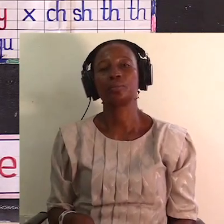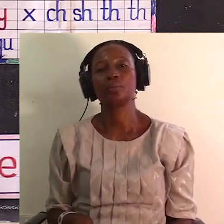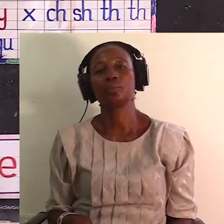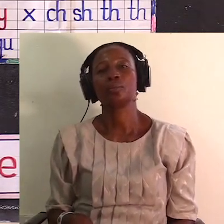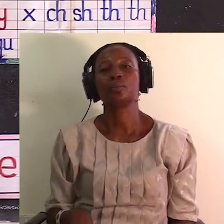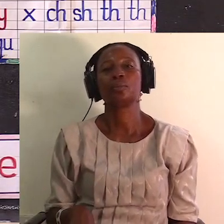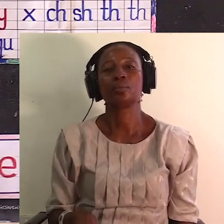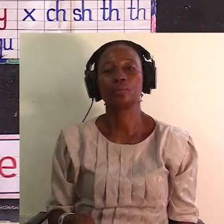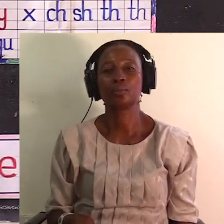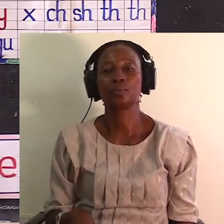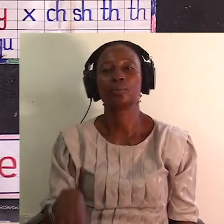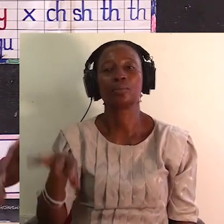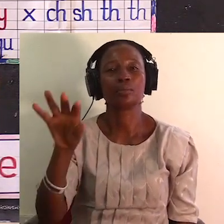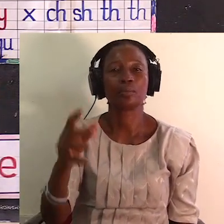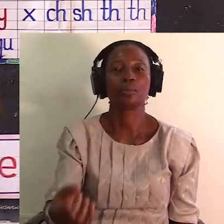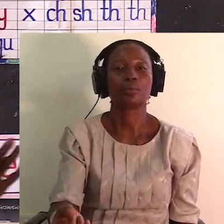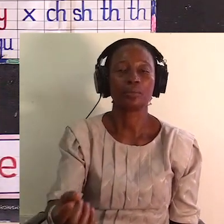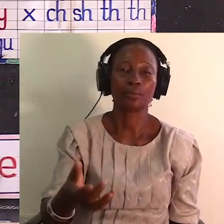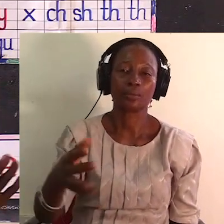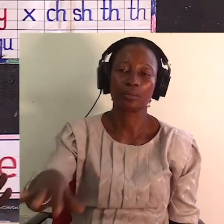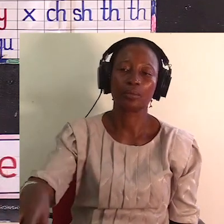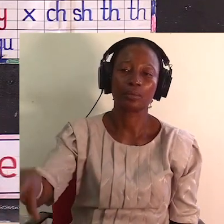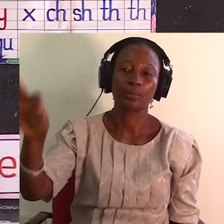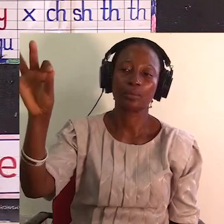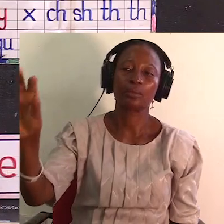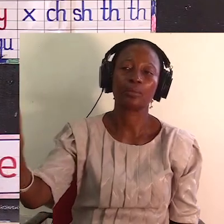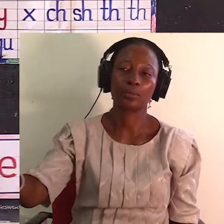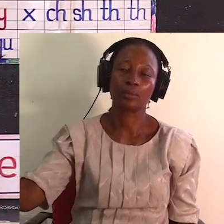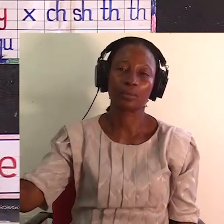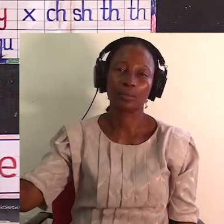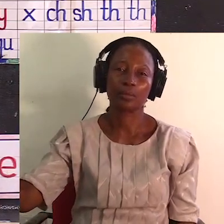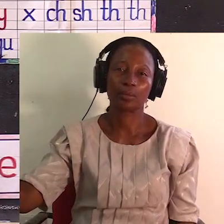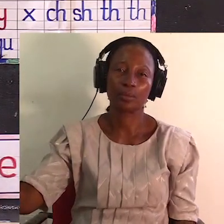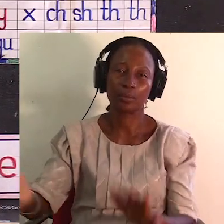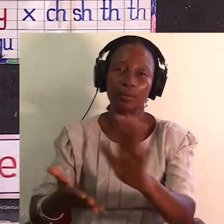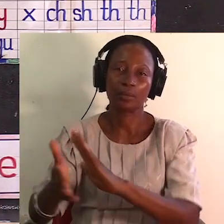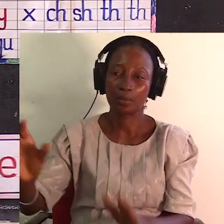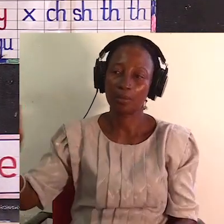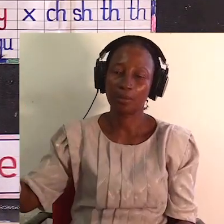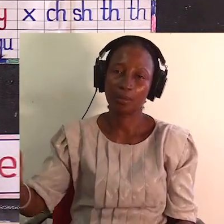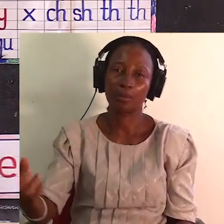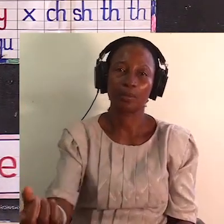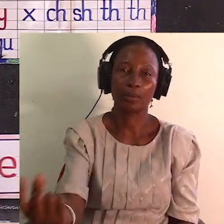Those who choose C, you can also draw this table with 6 boxes so that we don't waste much time.